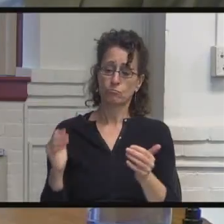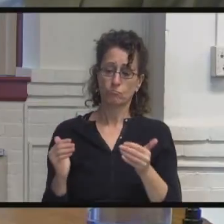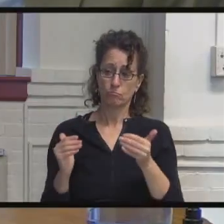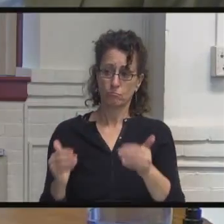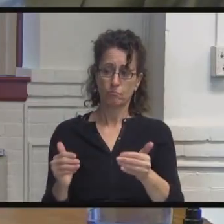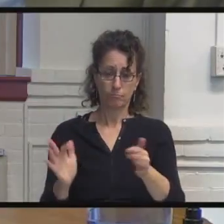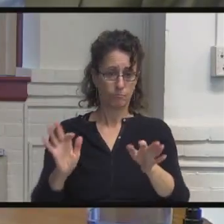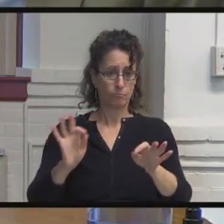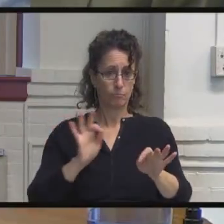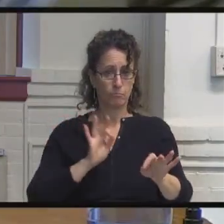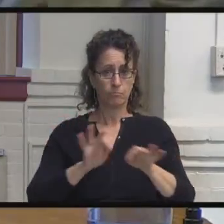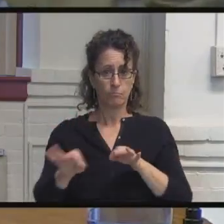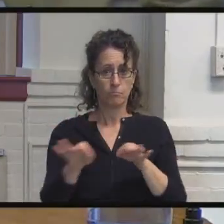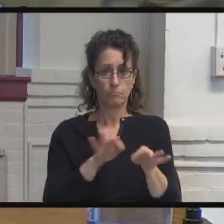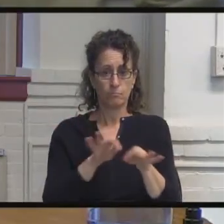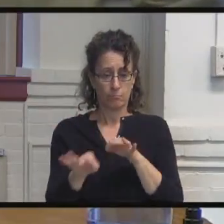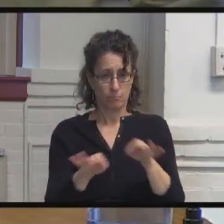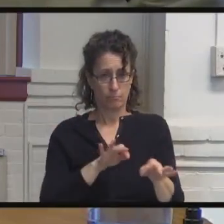the